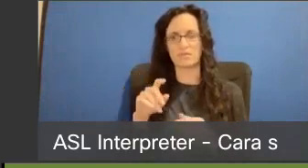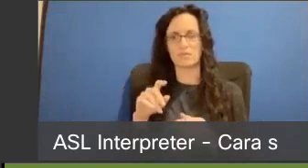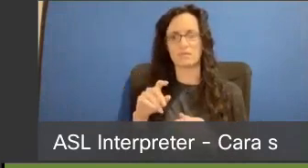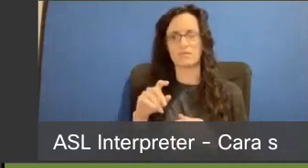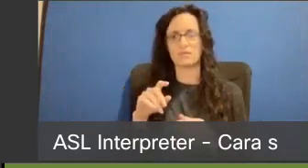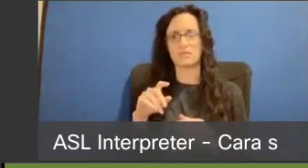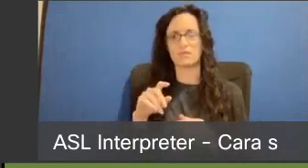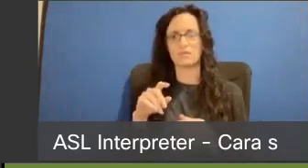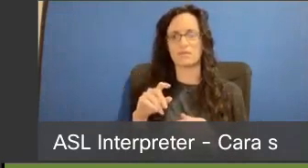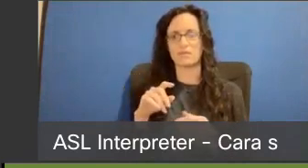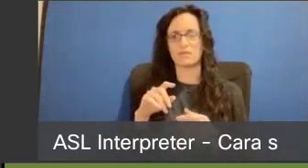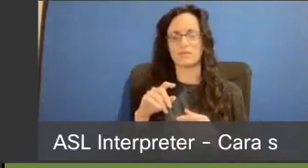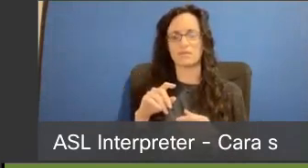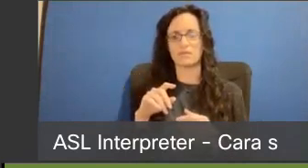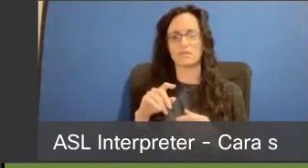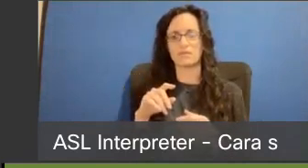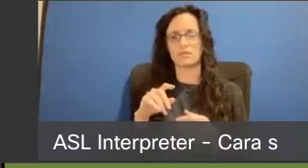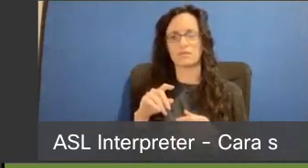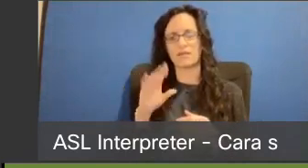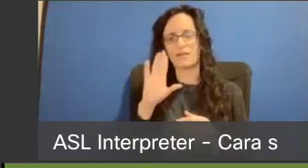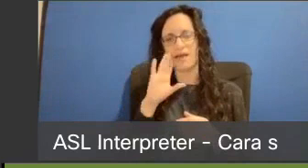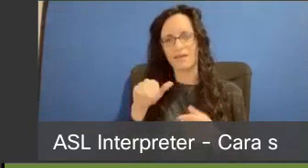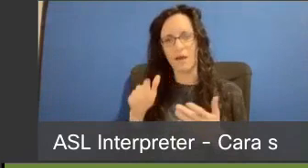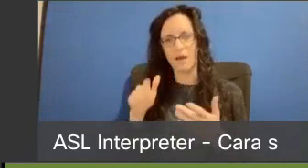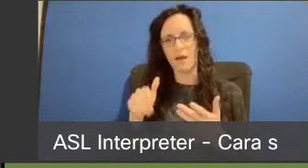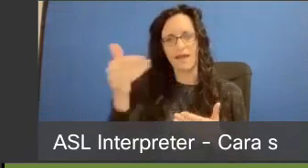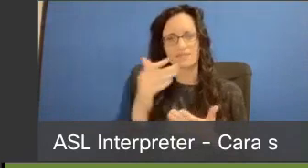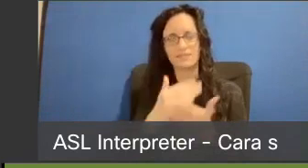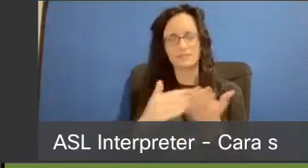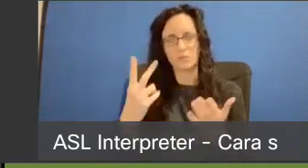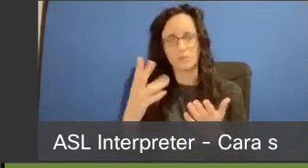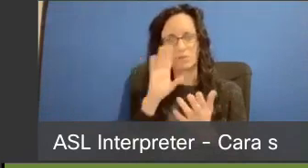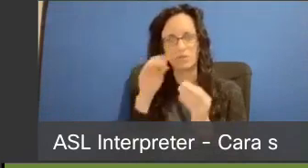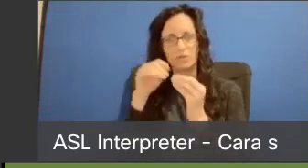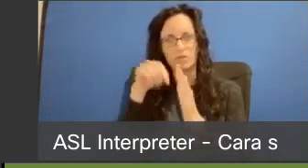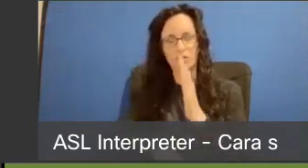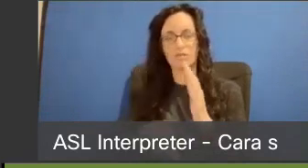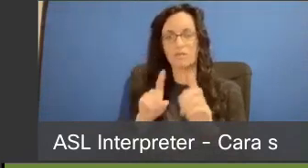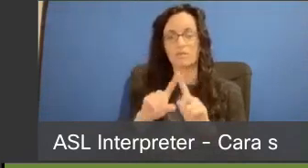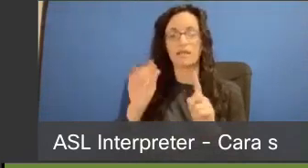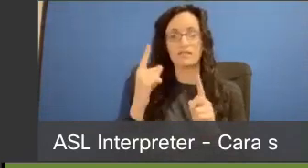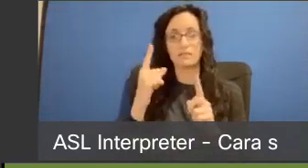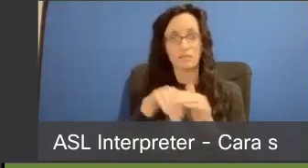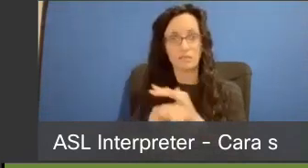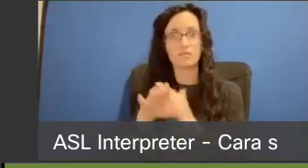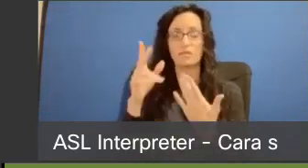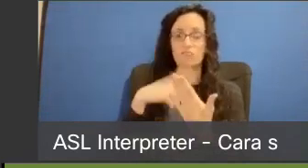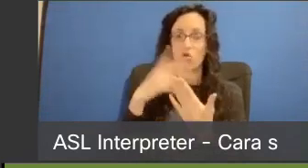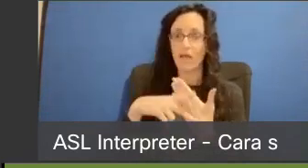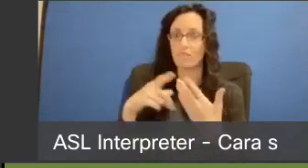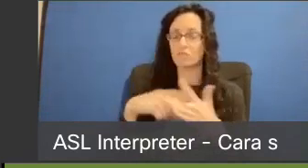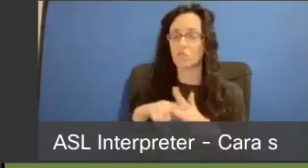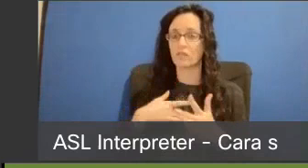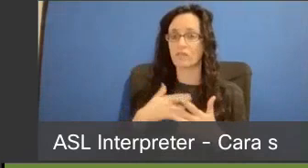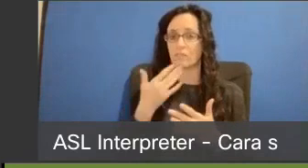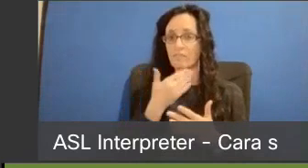know we'll cover medication next week, you know, but can kind of be, or get into a program, kind of start to feel a little better. In the spring,